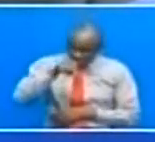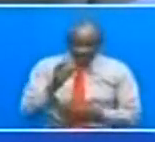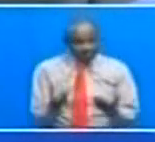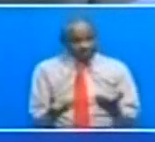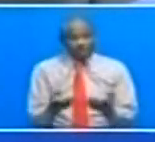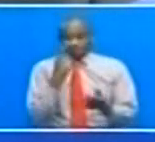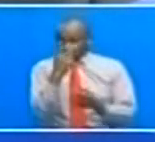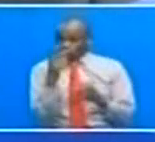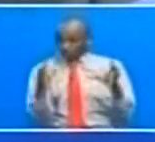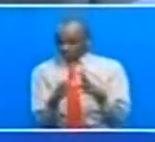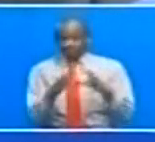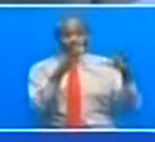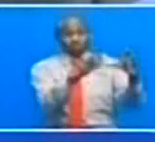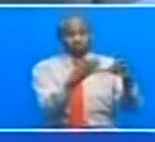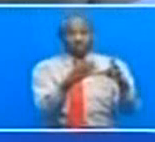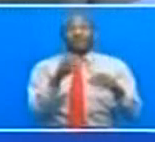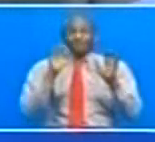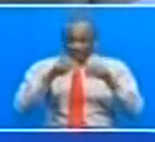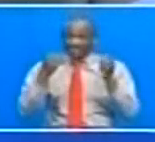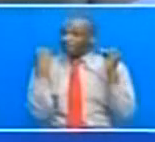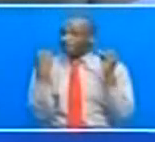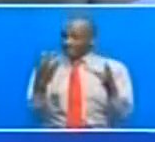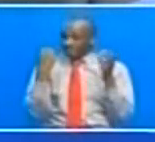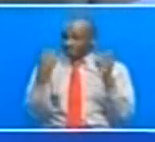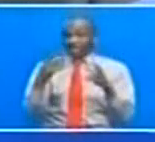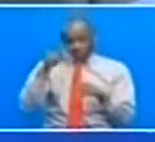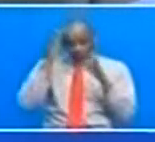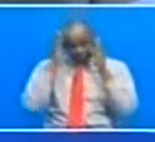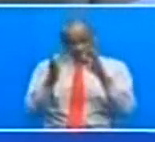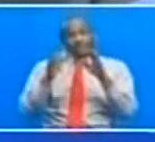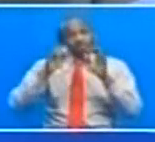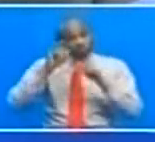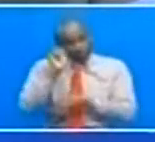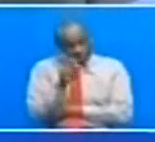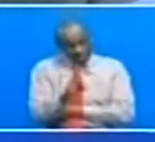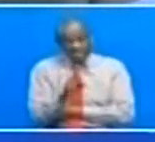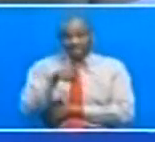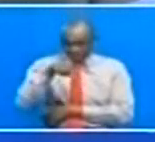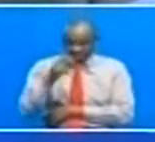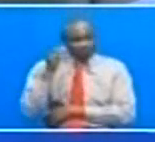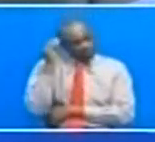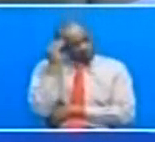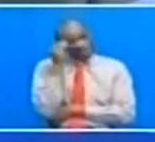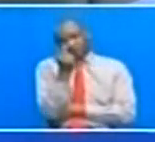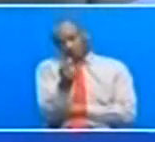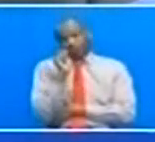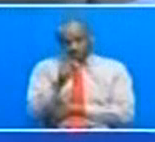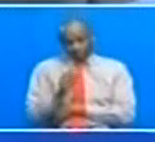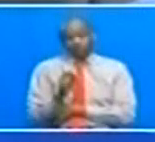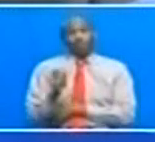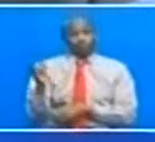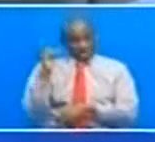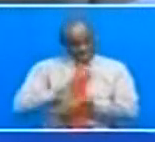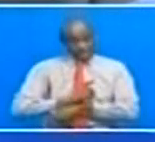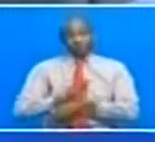the two groups is that most of our farmers who have been operating on chicken, who have a little bit of knowledge, can be able to sustain 1 day